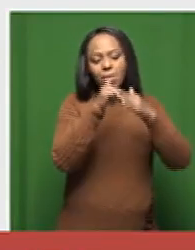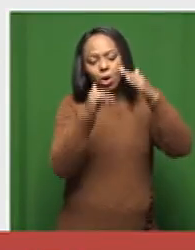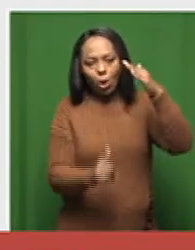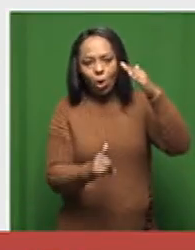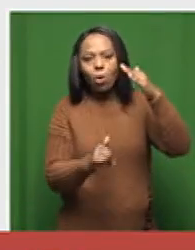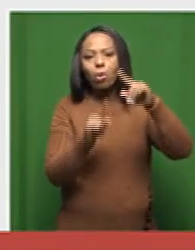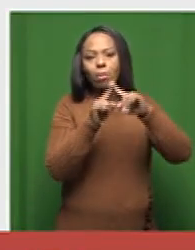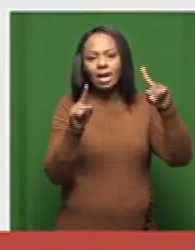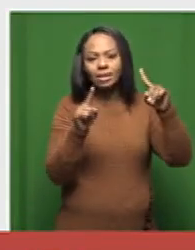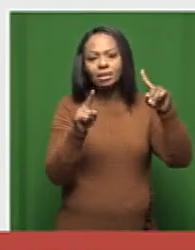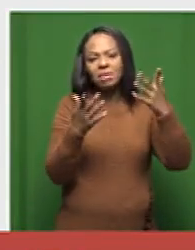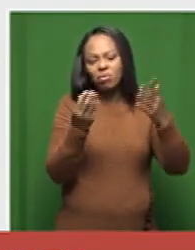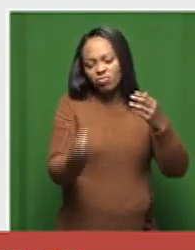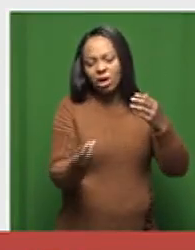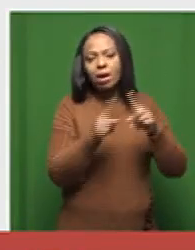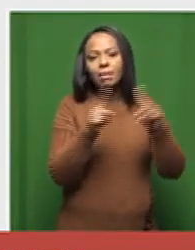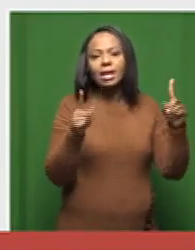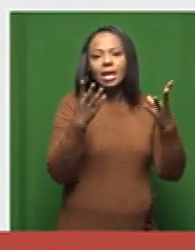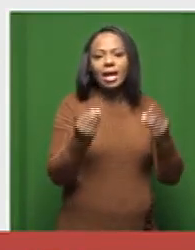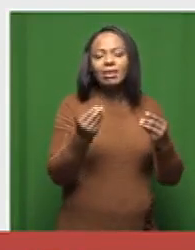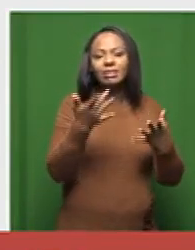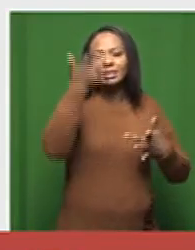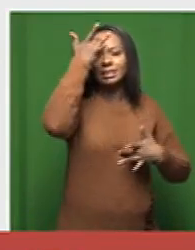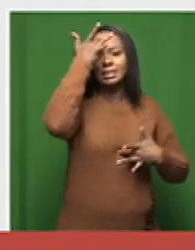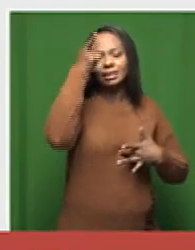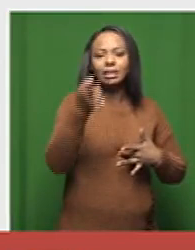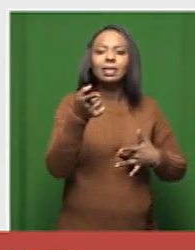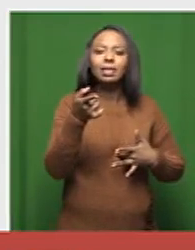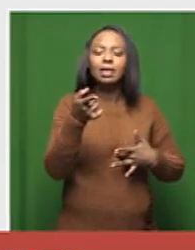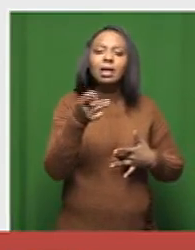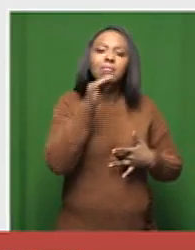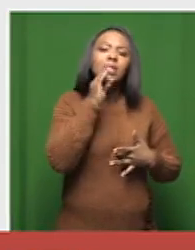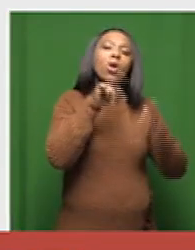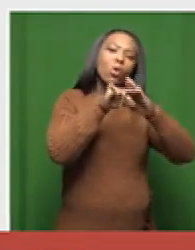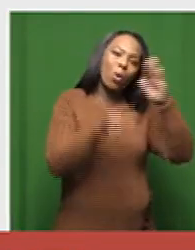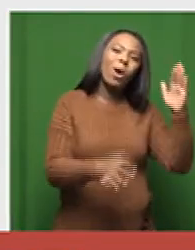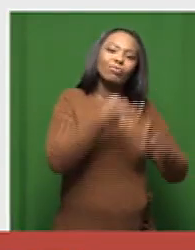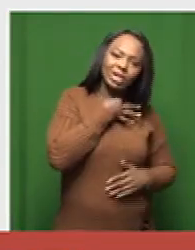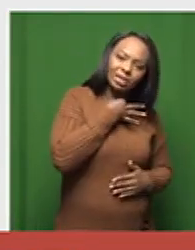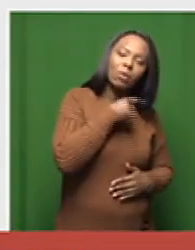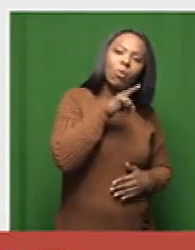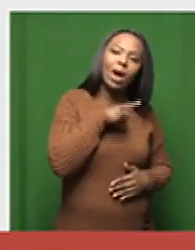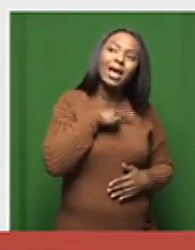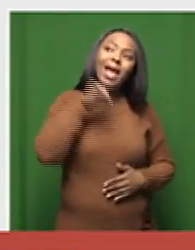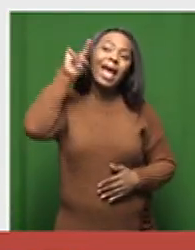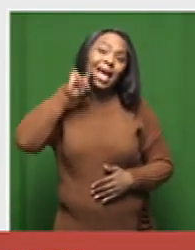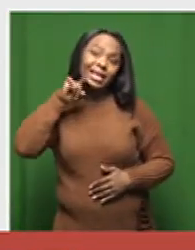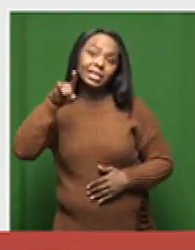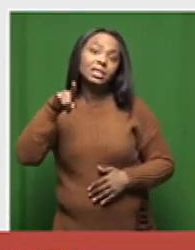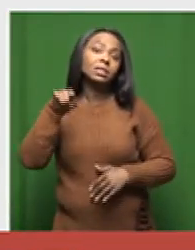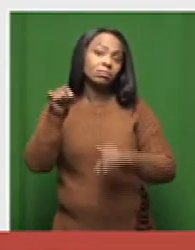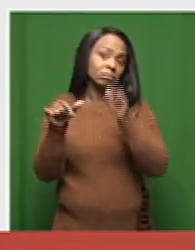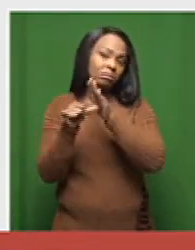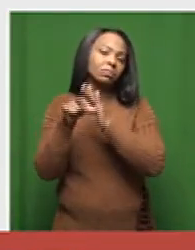than a person who is over the age of 60. Simply because the age seems to play a much greater